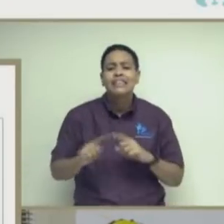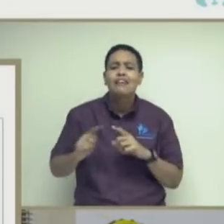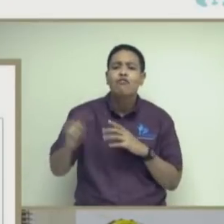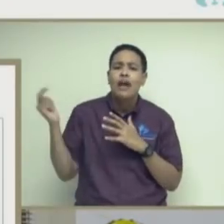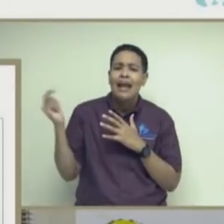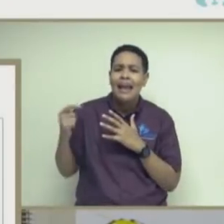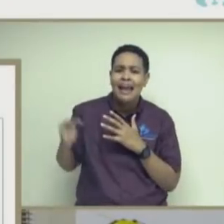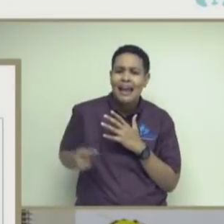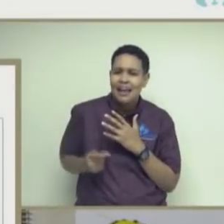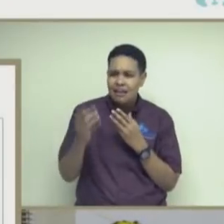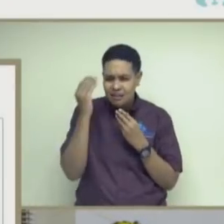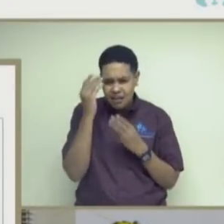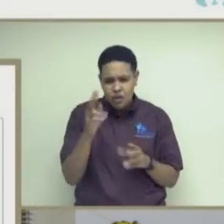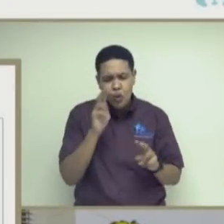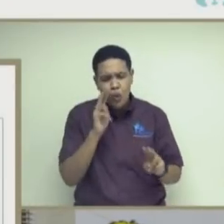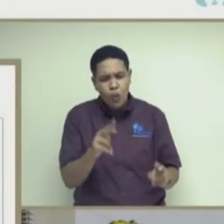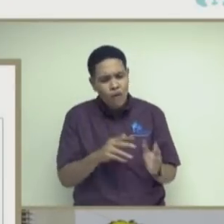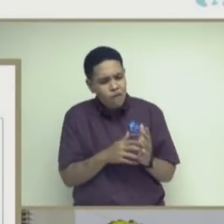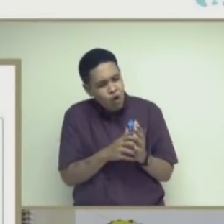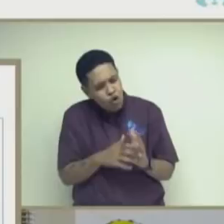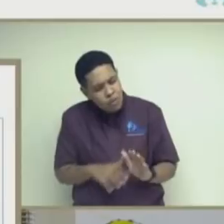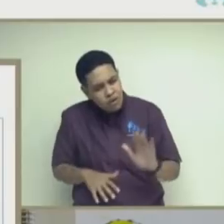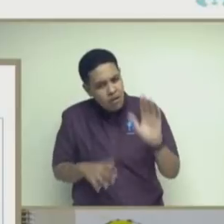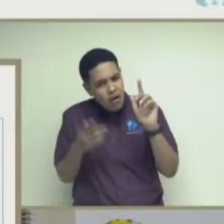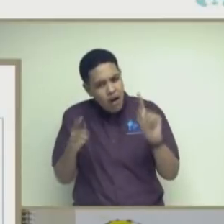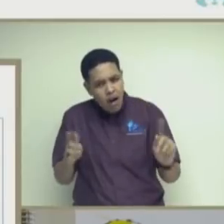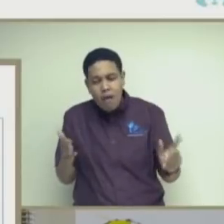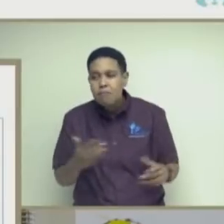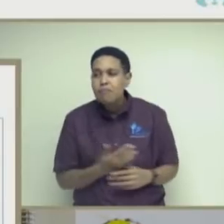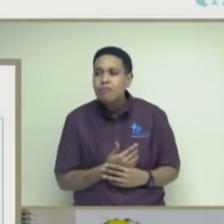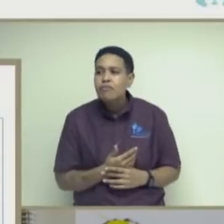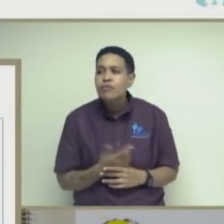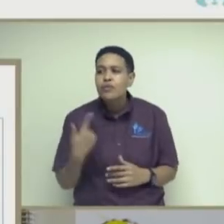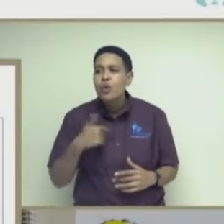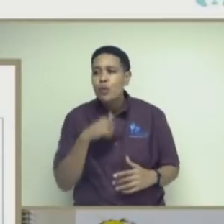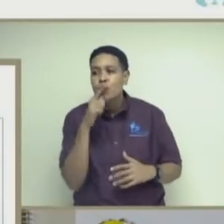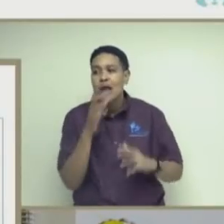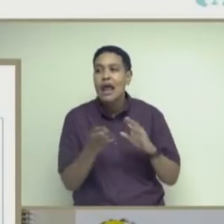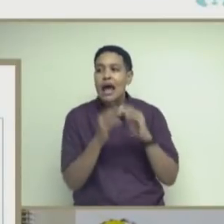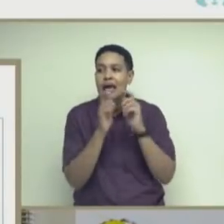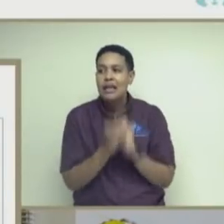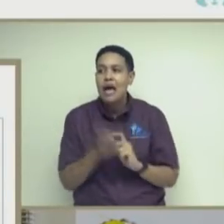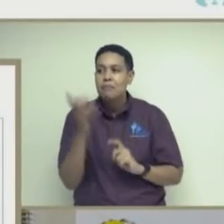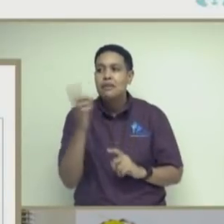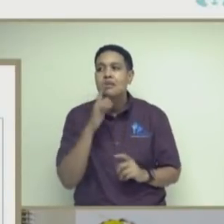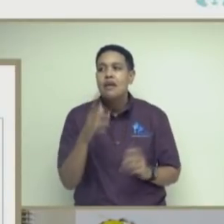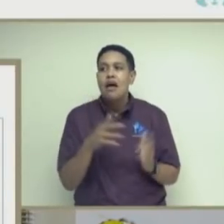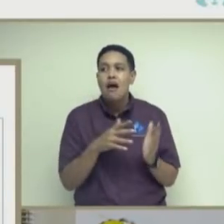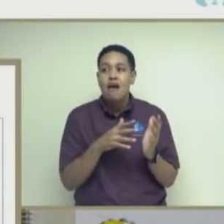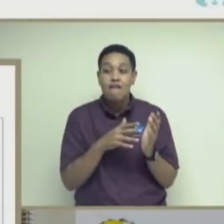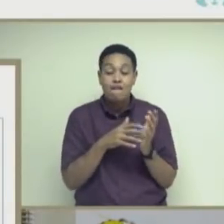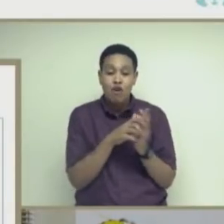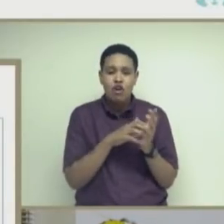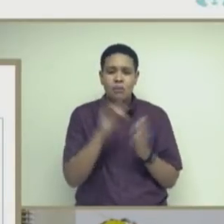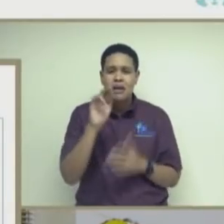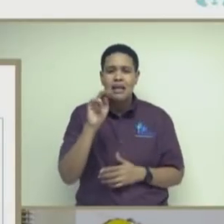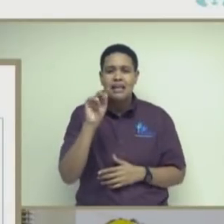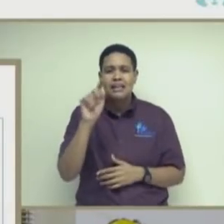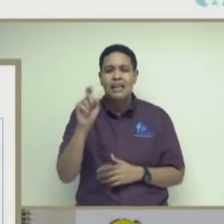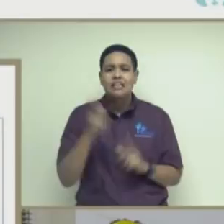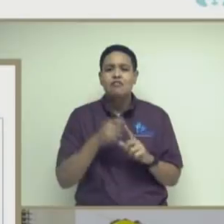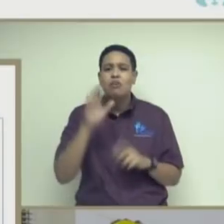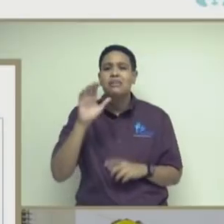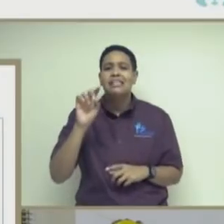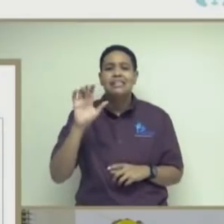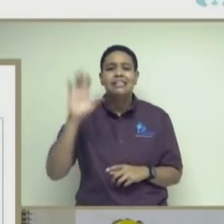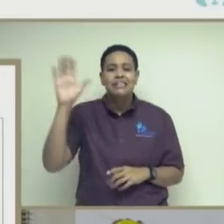indicators to look at vulnerability. So we adapted a vulnerability index from US